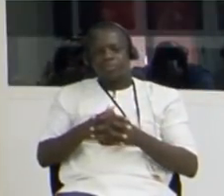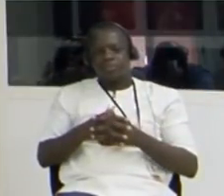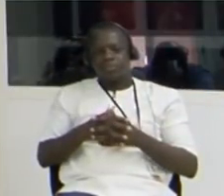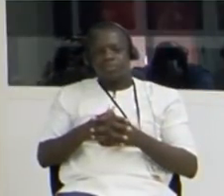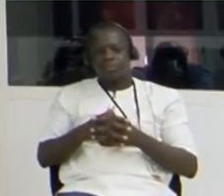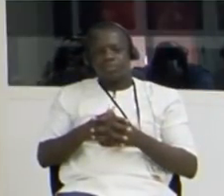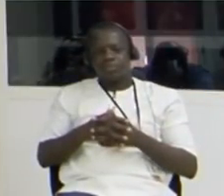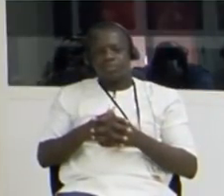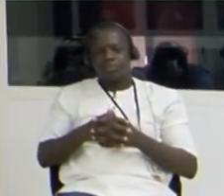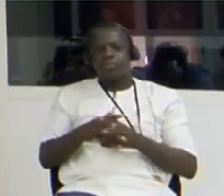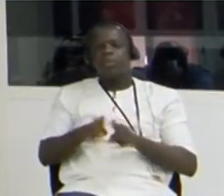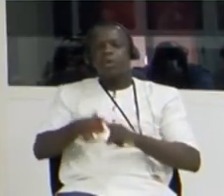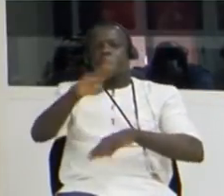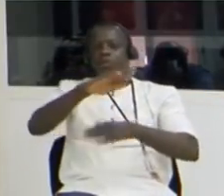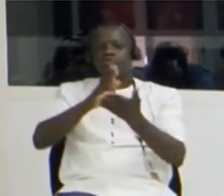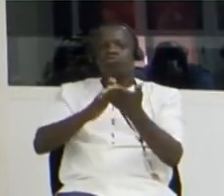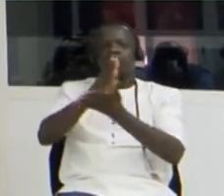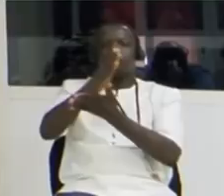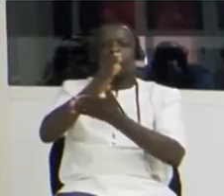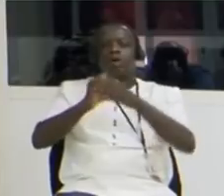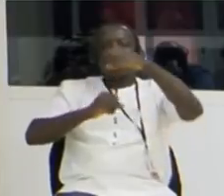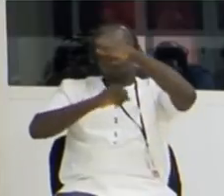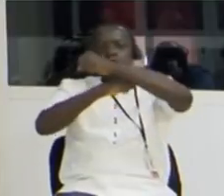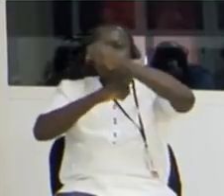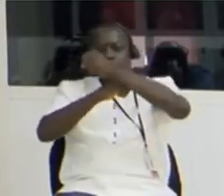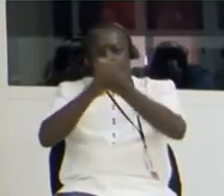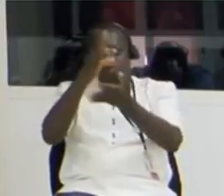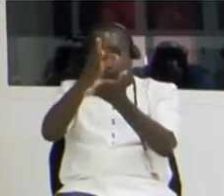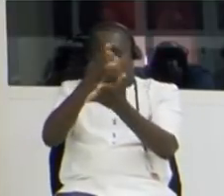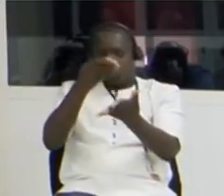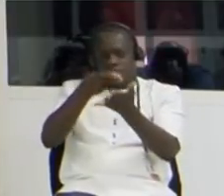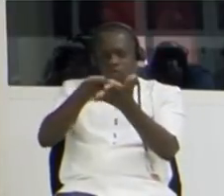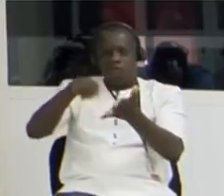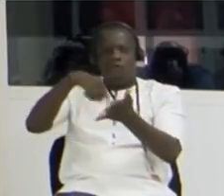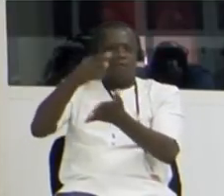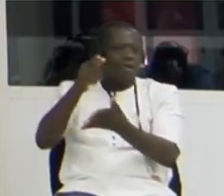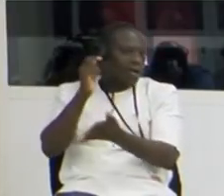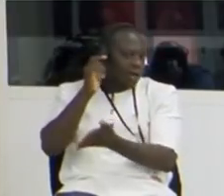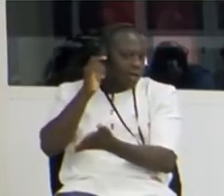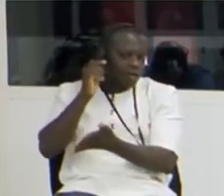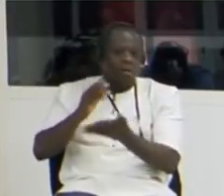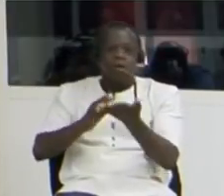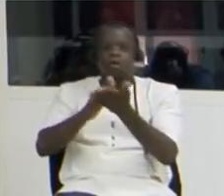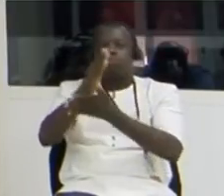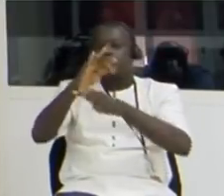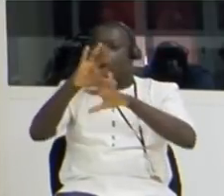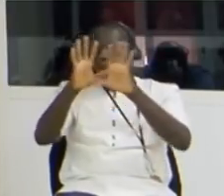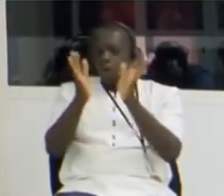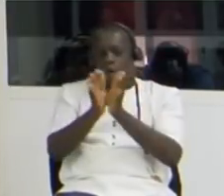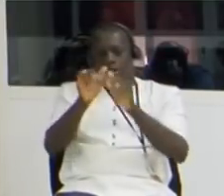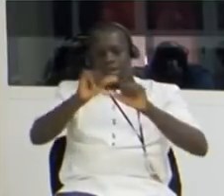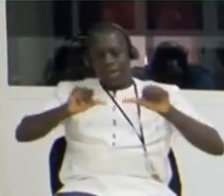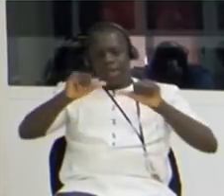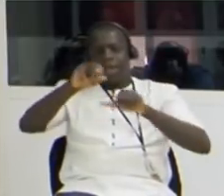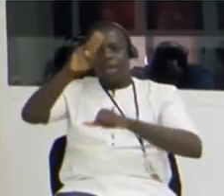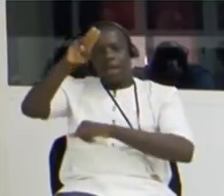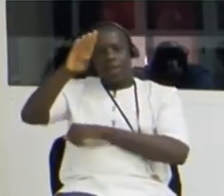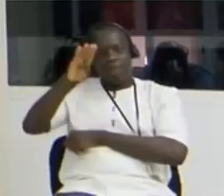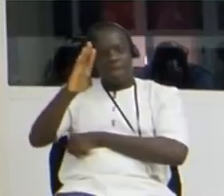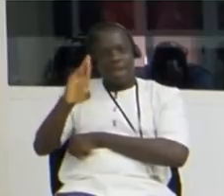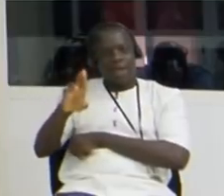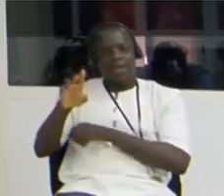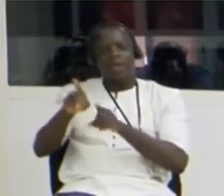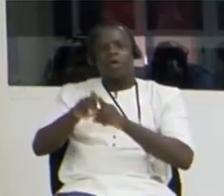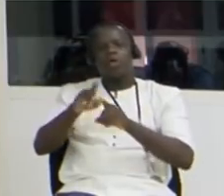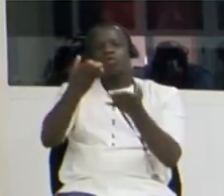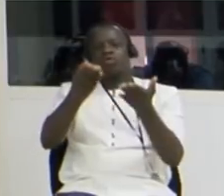sponsored through the Scholarship Trust Fund for Girls, because that is across the board from those in North Bank region, students